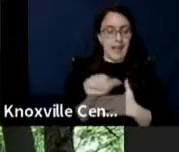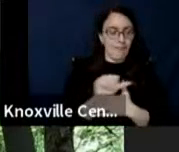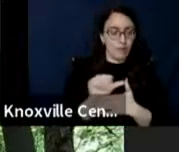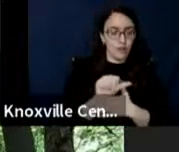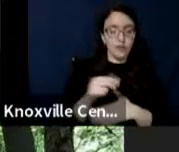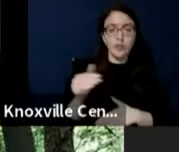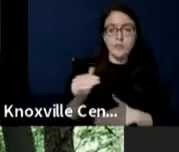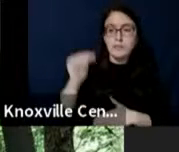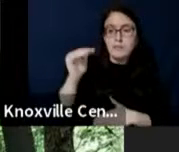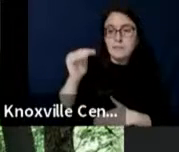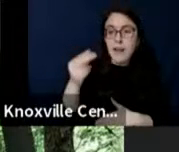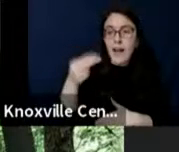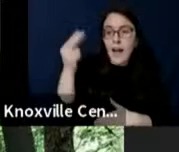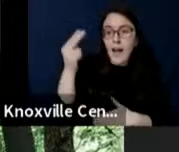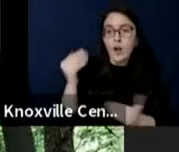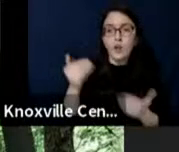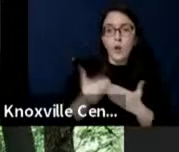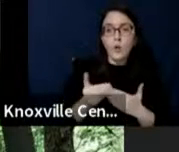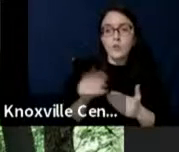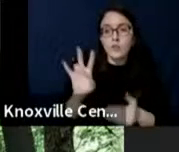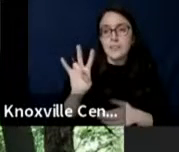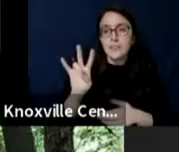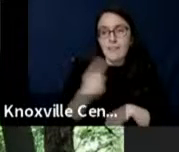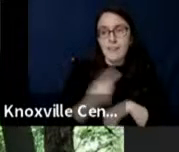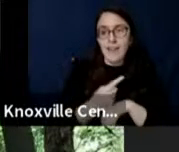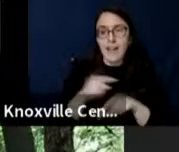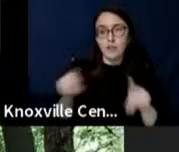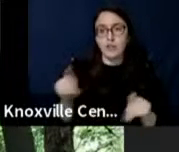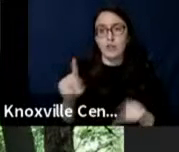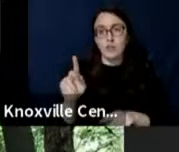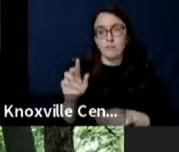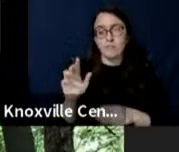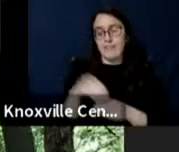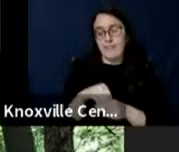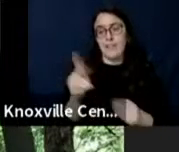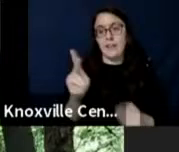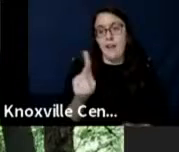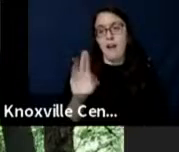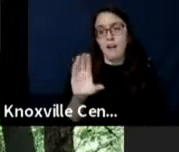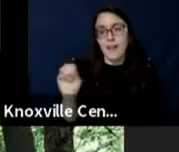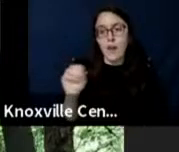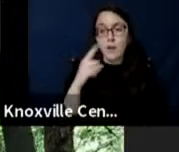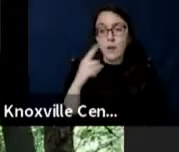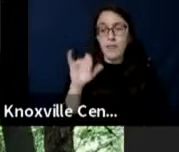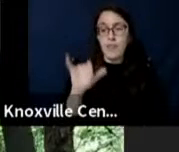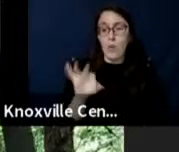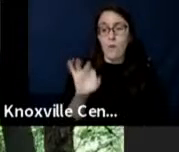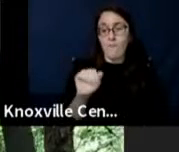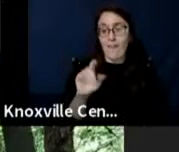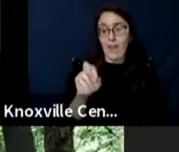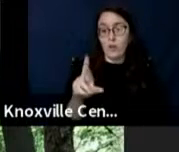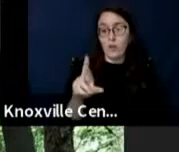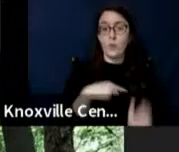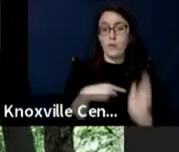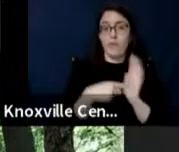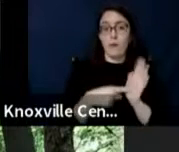closer to 7 days here in Knox County. Because of these factors, we are representing this benchmark as red.